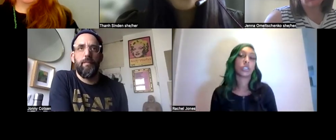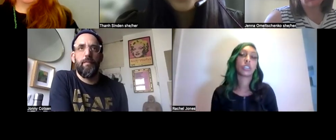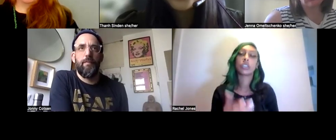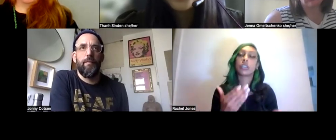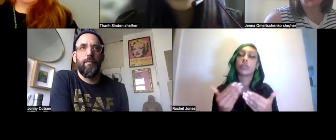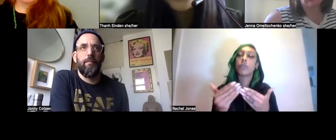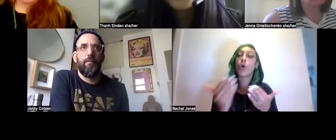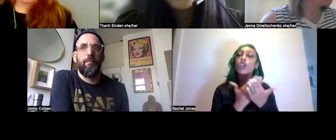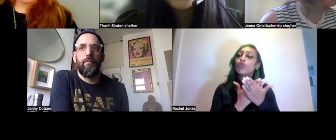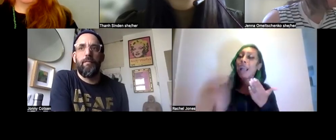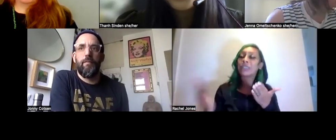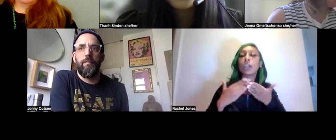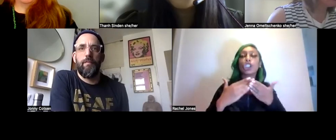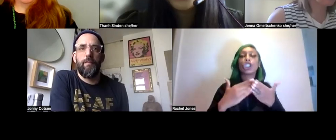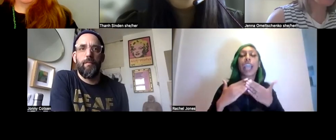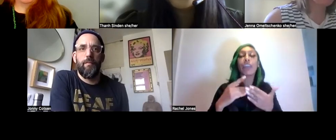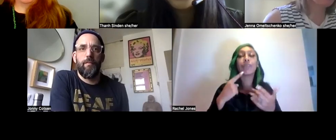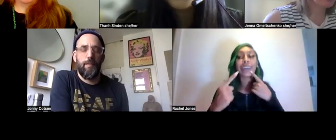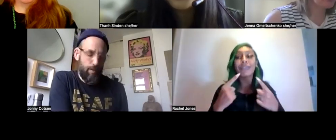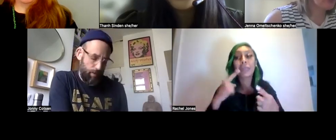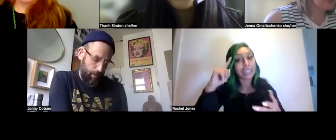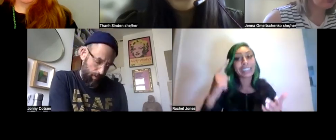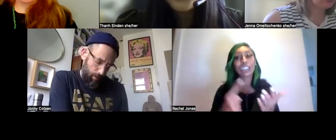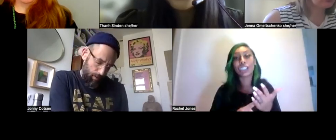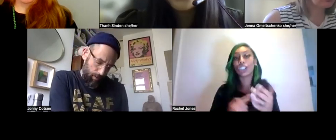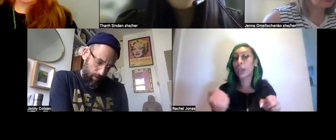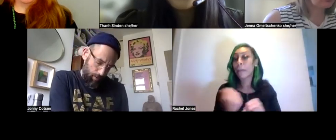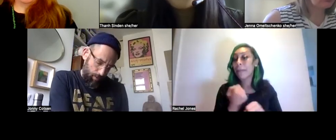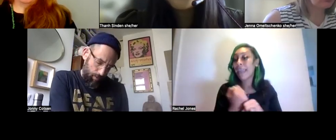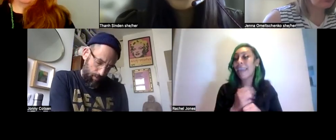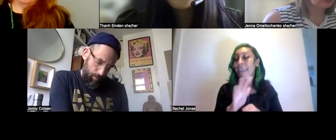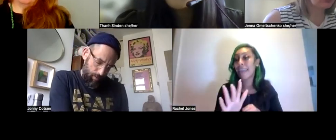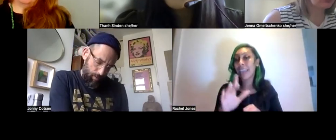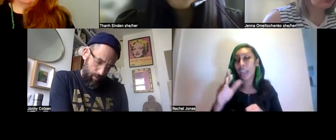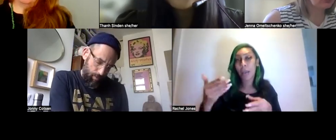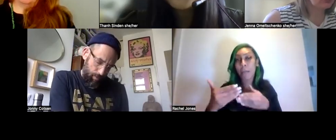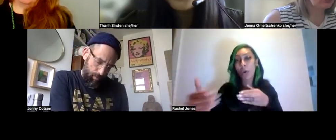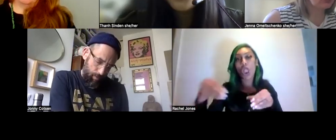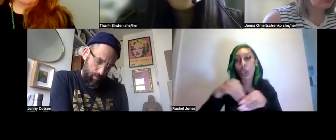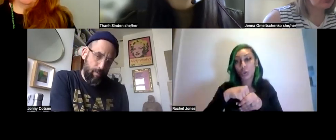of that information and decision making to make it more inclusive. I think that in terms of